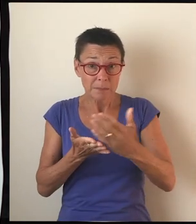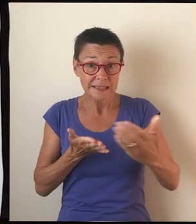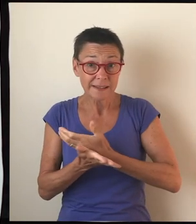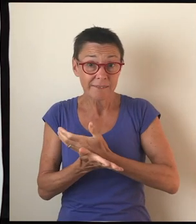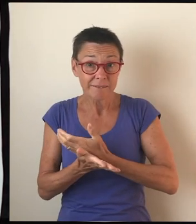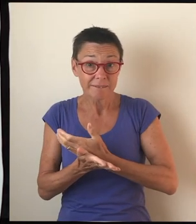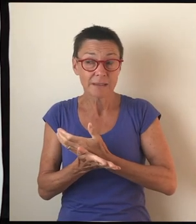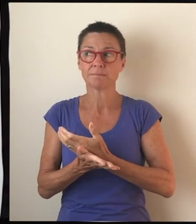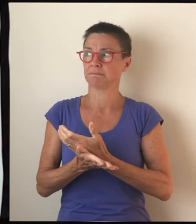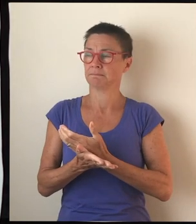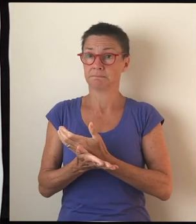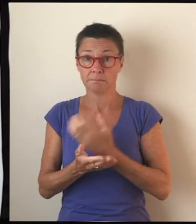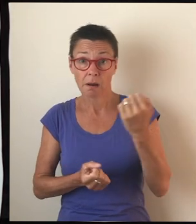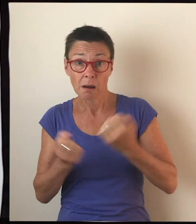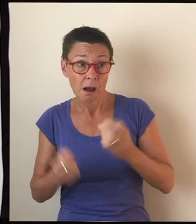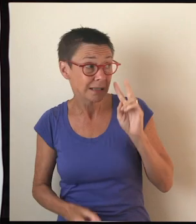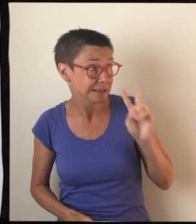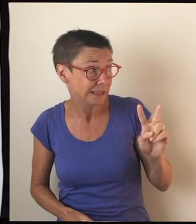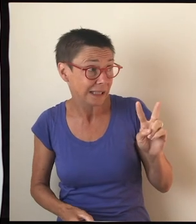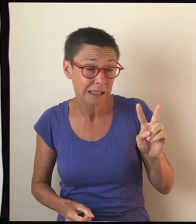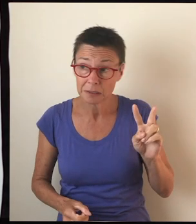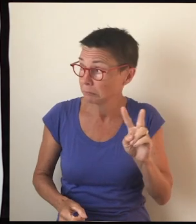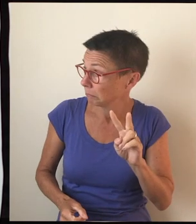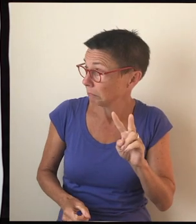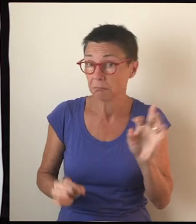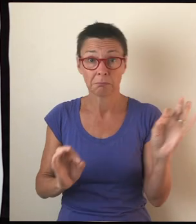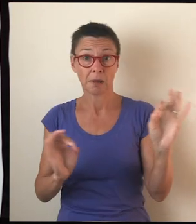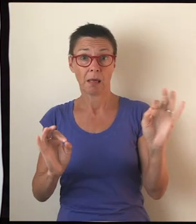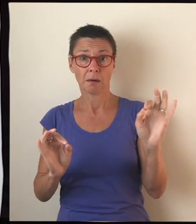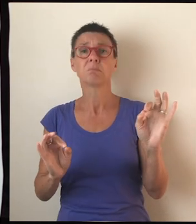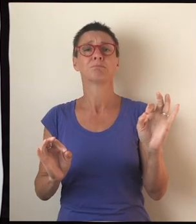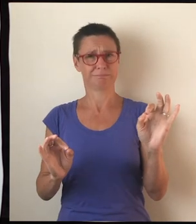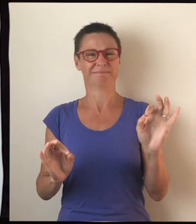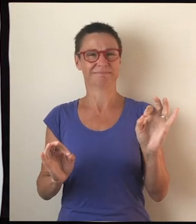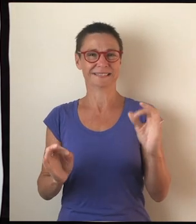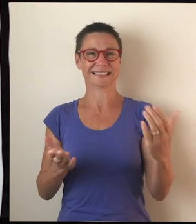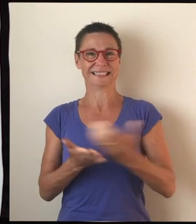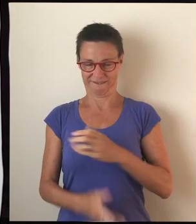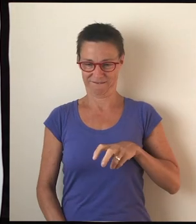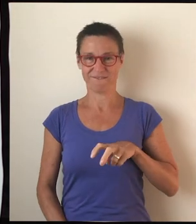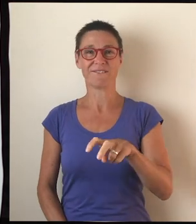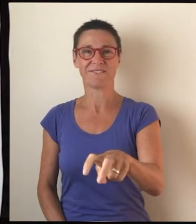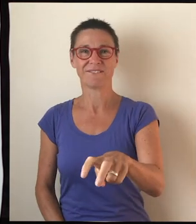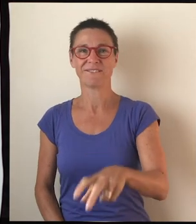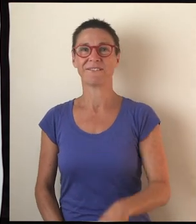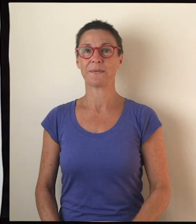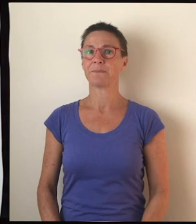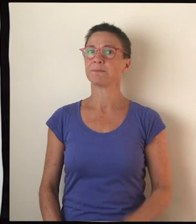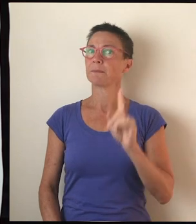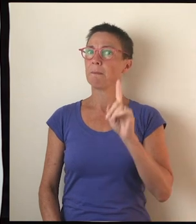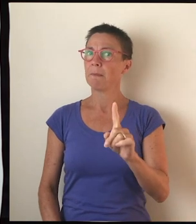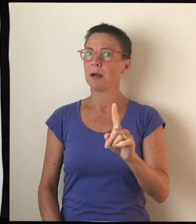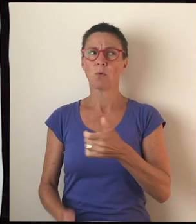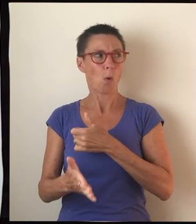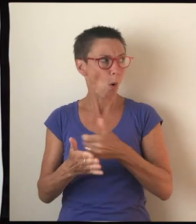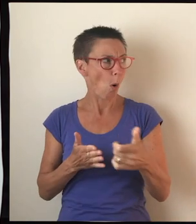Well, if you can't see any cars, and you can't hear any cars, then it probably is safe to cross the road. But